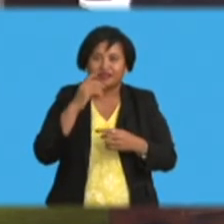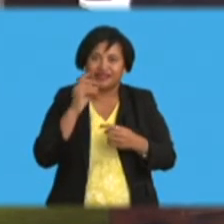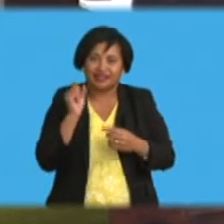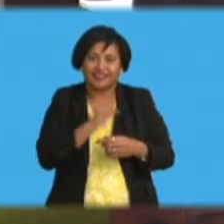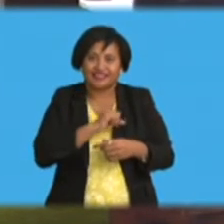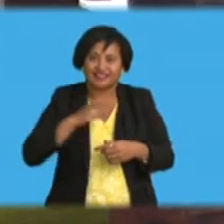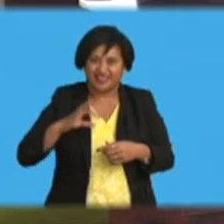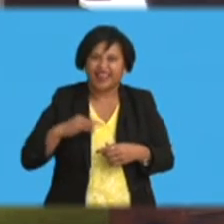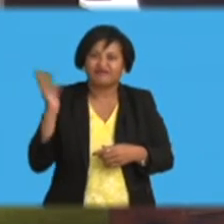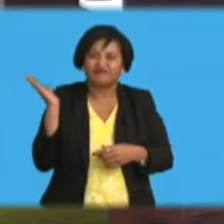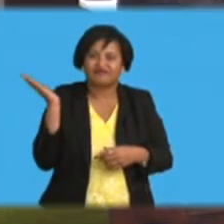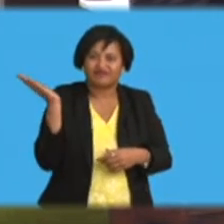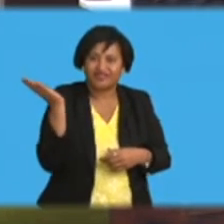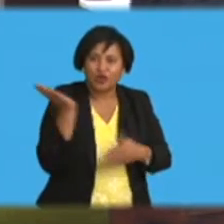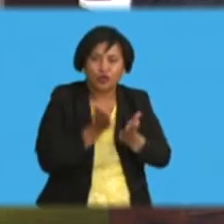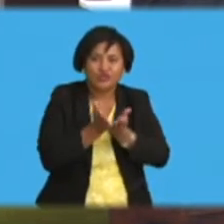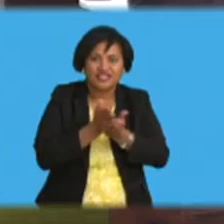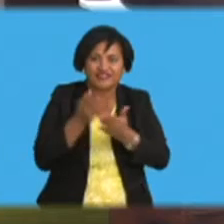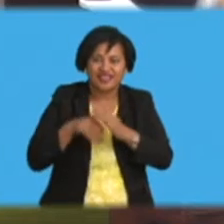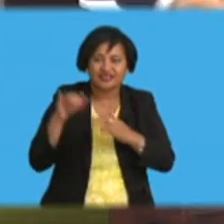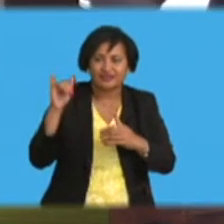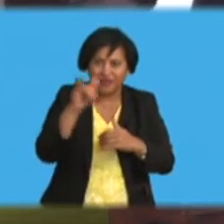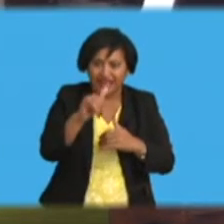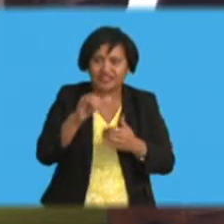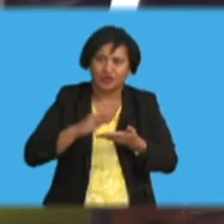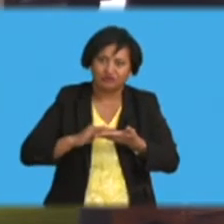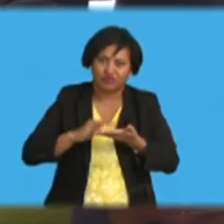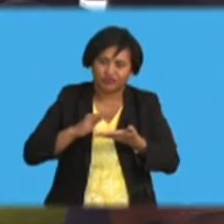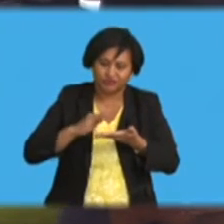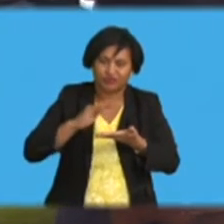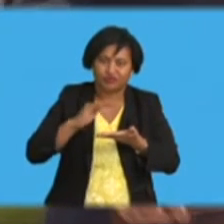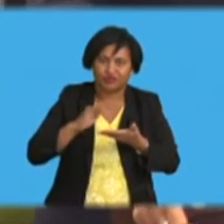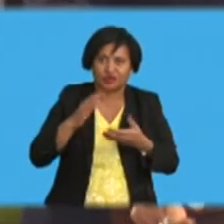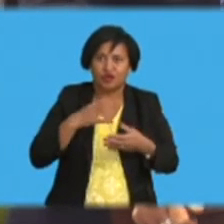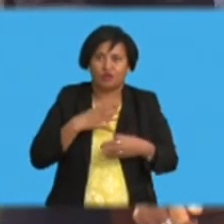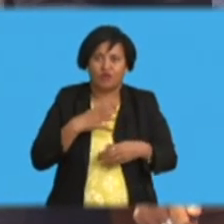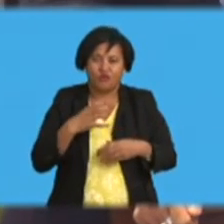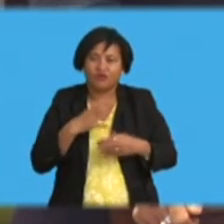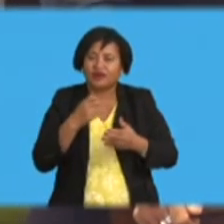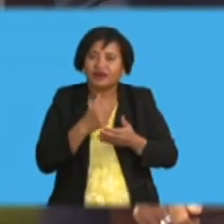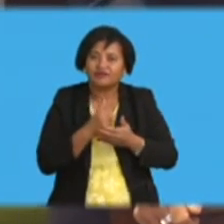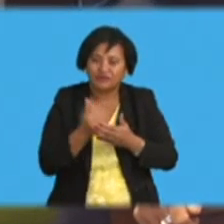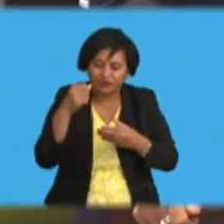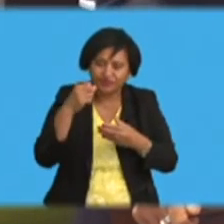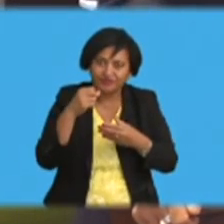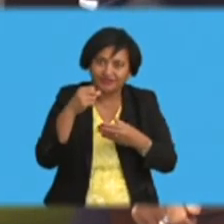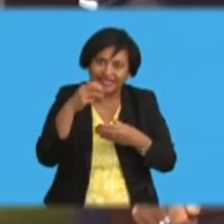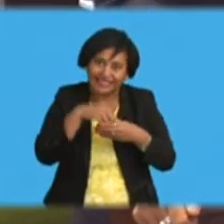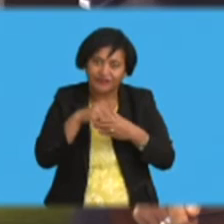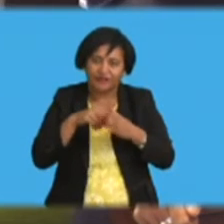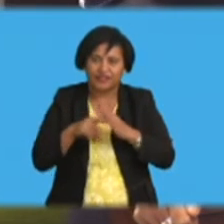flight attendants here, Madam Speaker. Of course, we have requirements for engineers, etc. Madam Speaker, Fiji Airways remains one of Fiji's largest employers, with a total